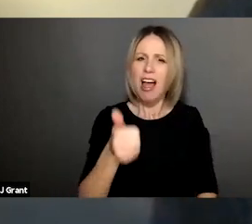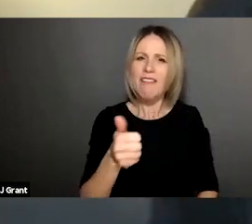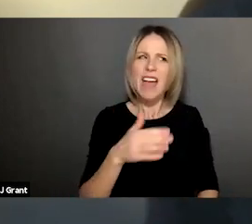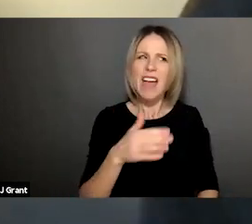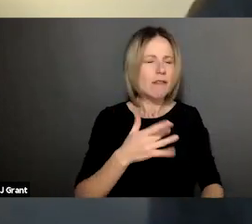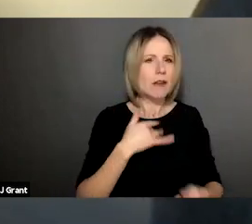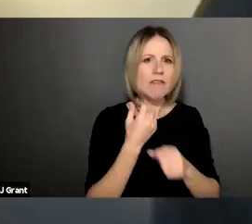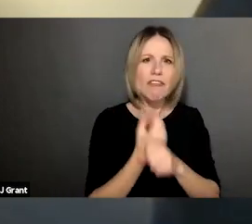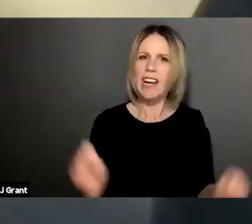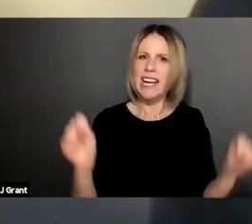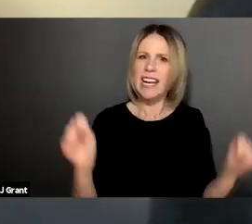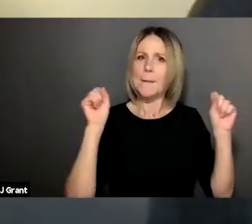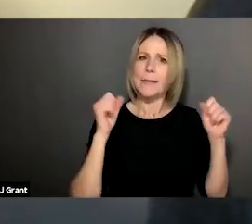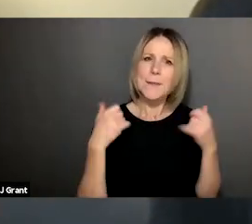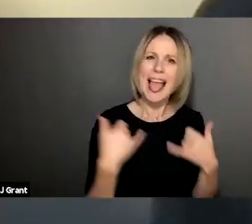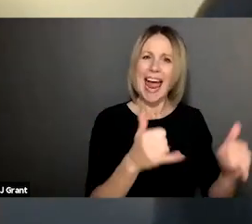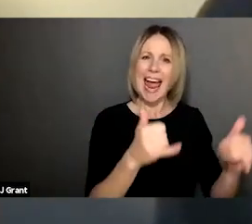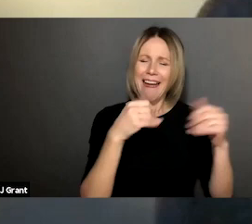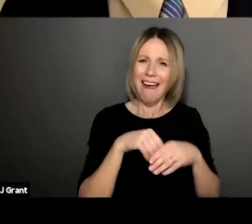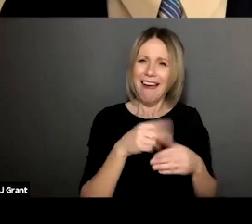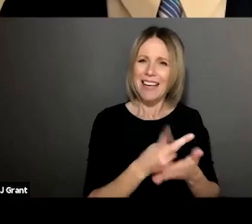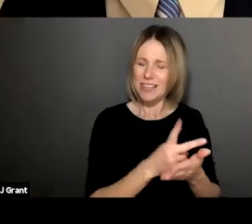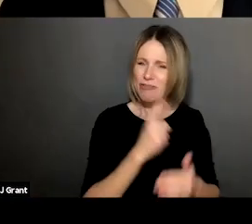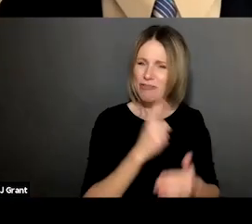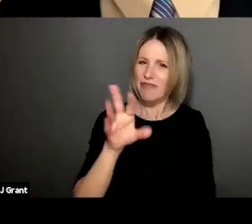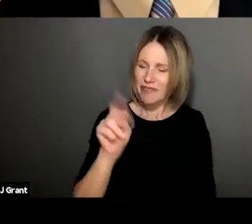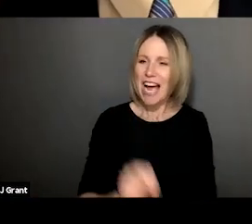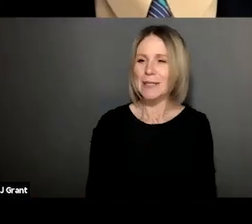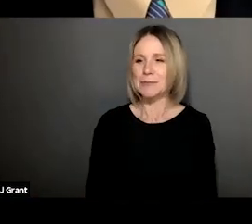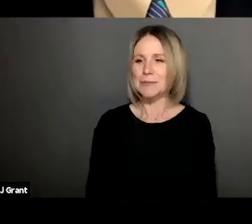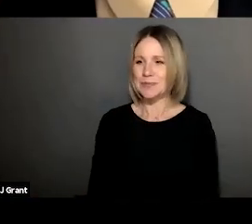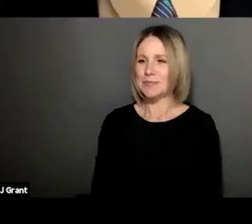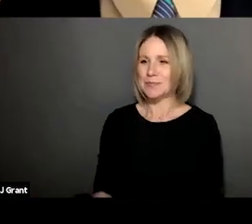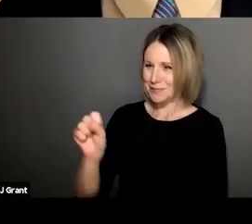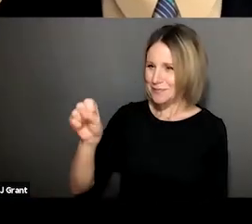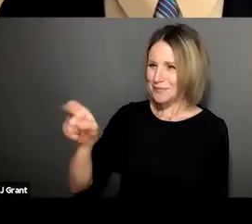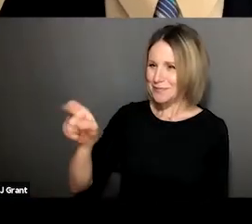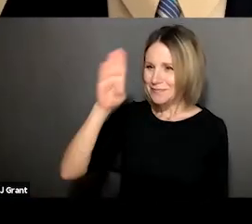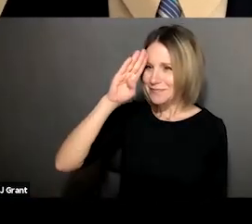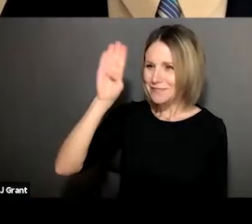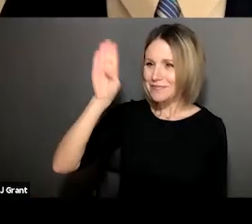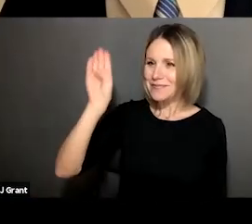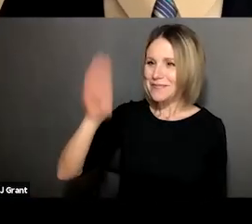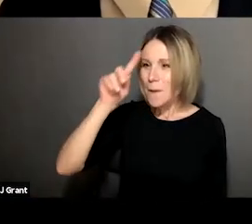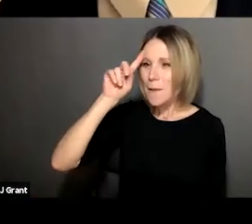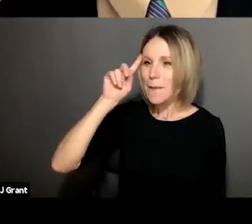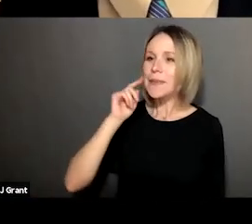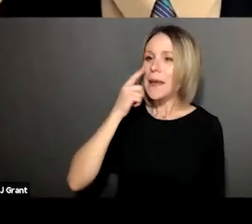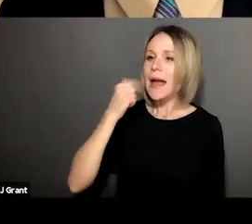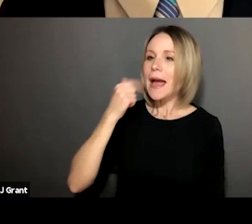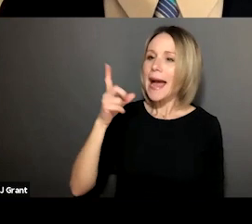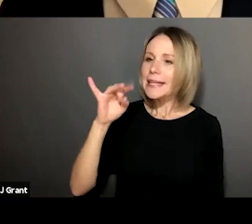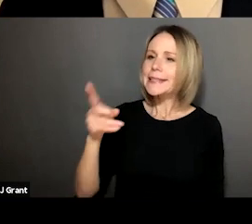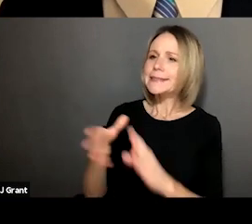forth. It's pretty fun. I was talking to someone who is not a natural home